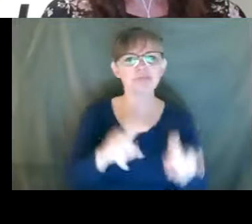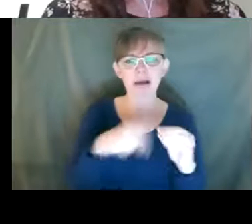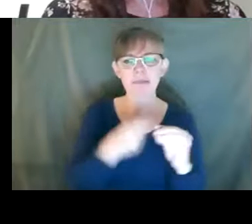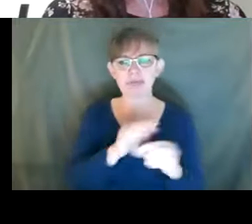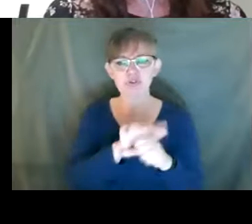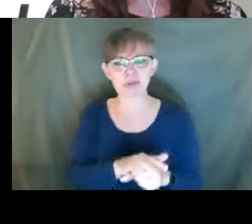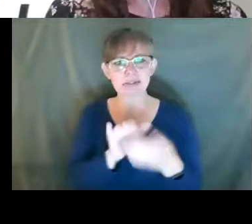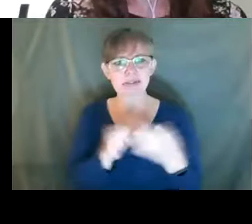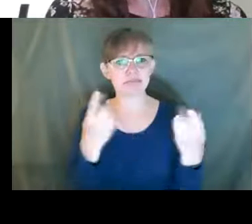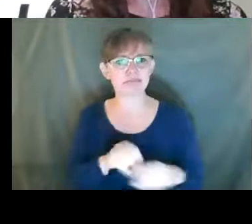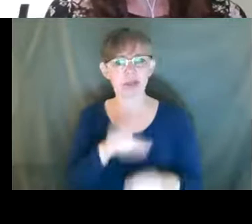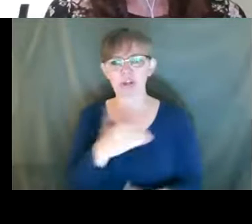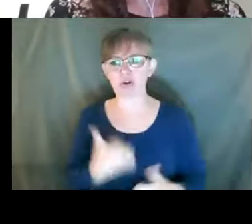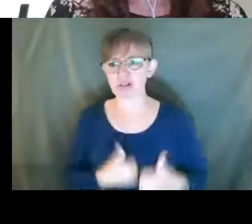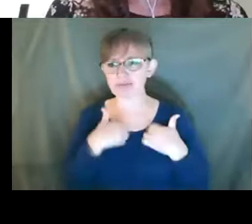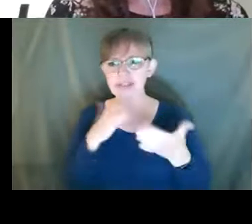their use.